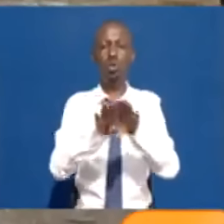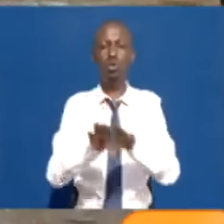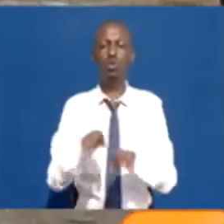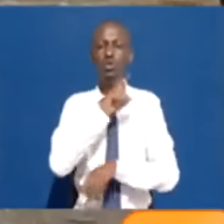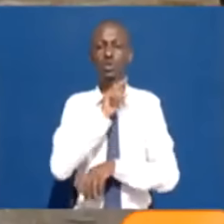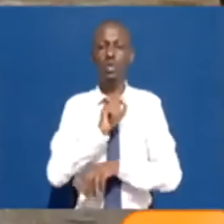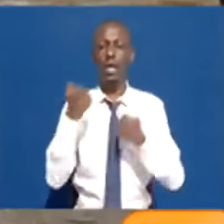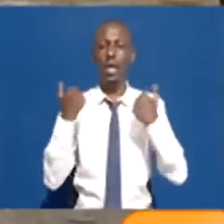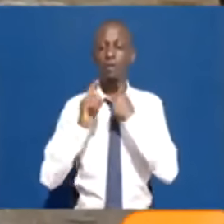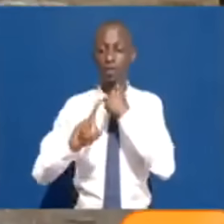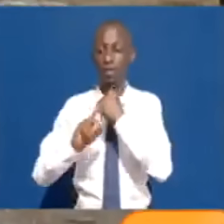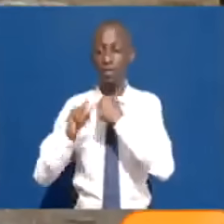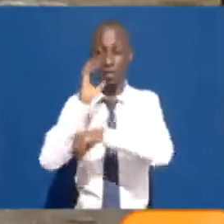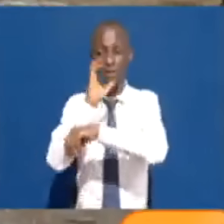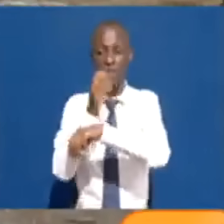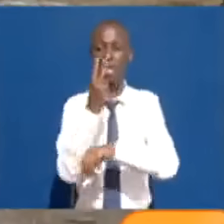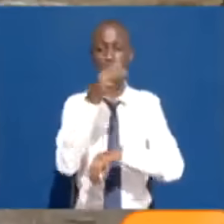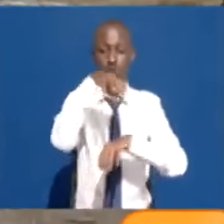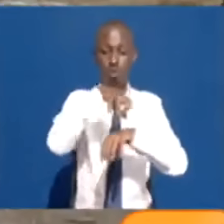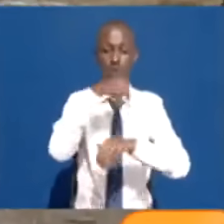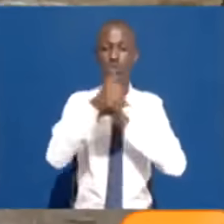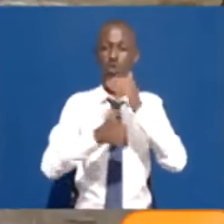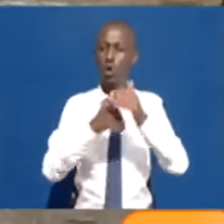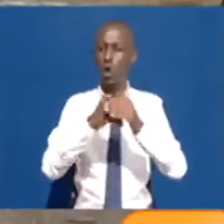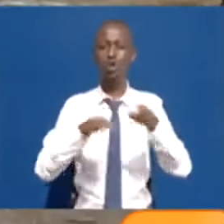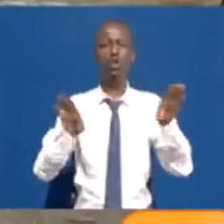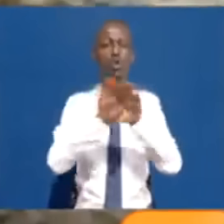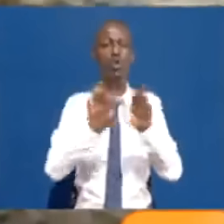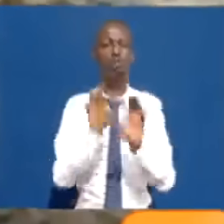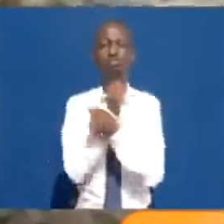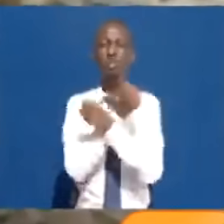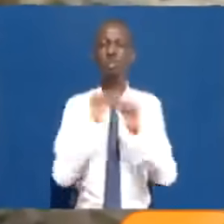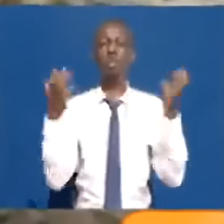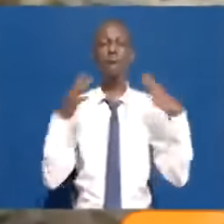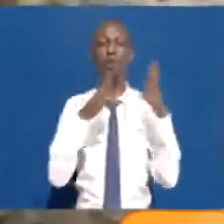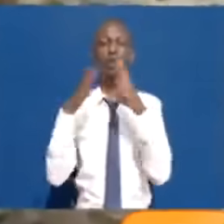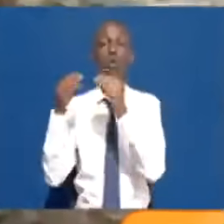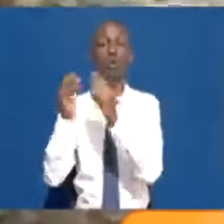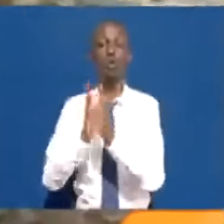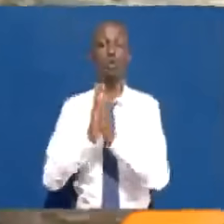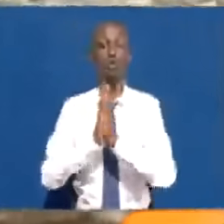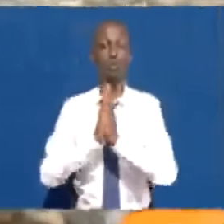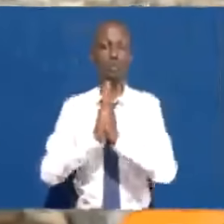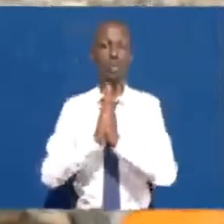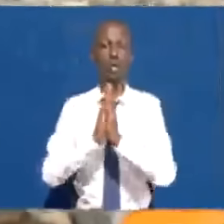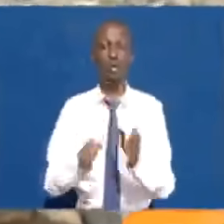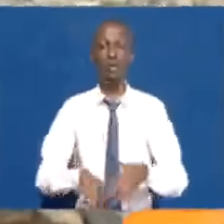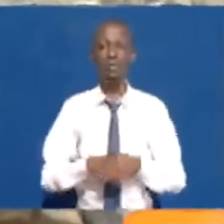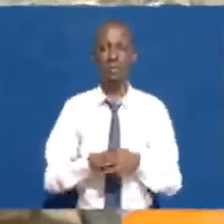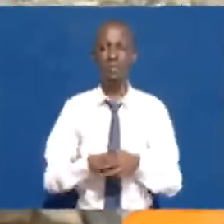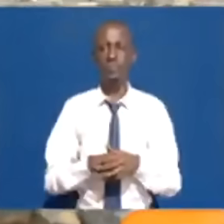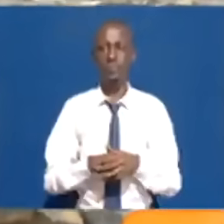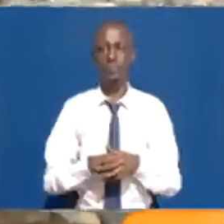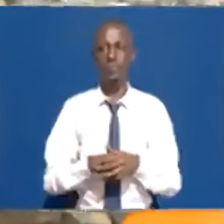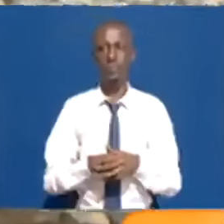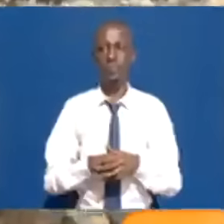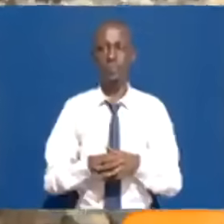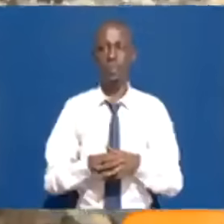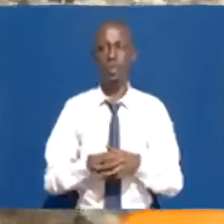2 mosques on this road. All of them have been closed. Nobody will be able to really even go for prayers. If one doesn't have a four-wheel